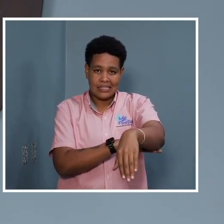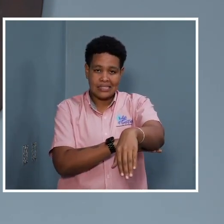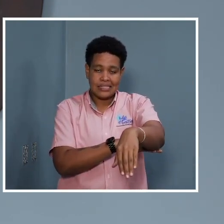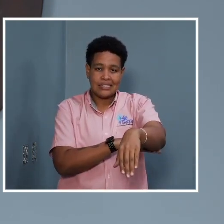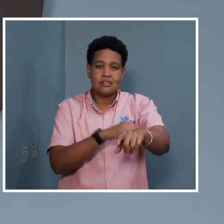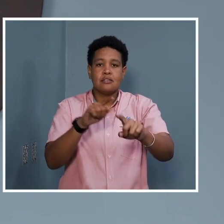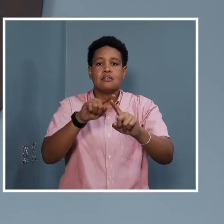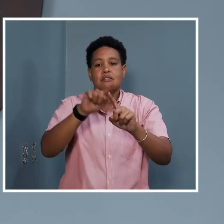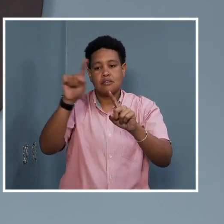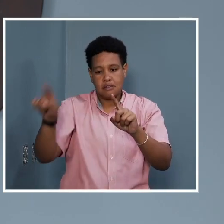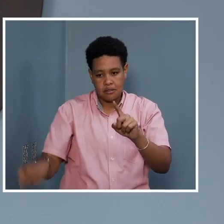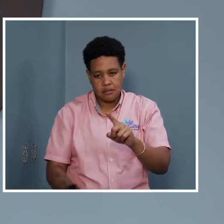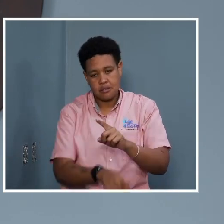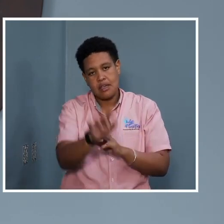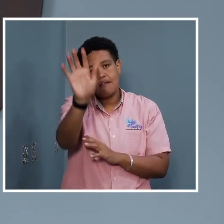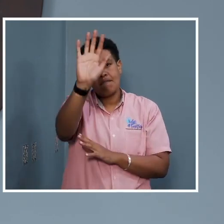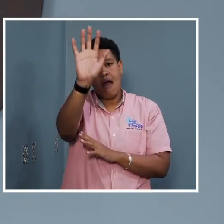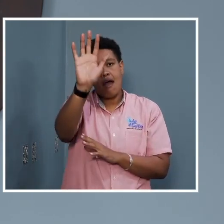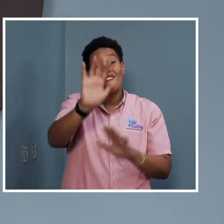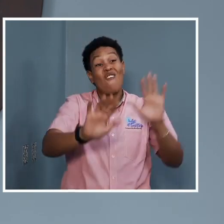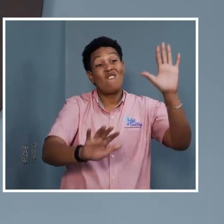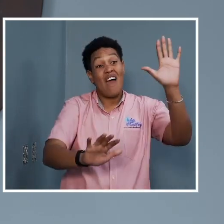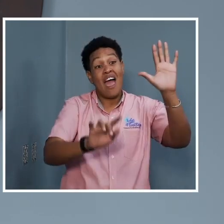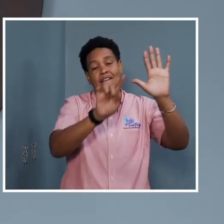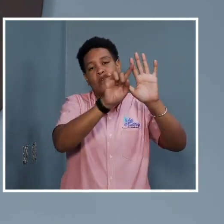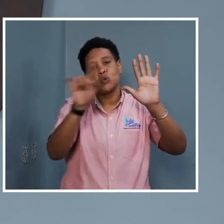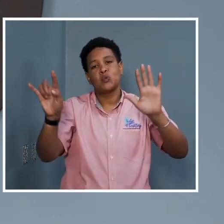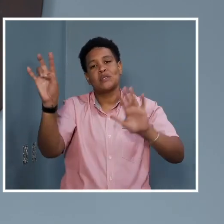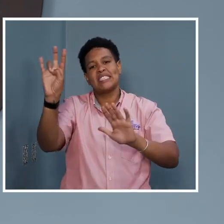to 5 a.m. the following morning.